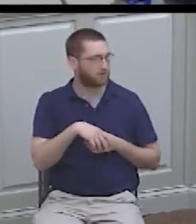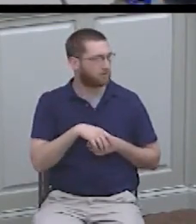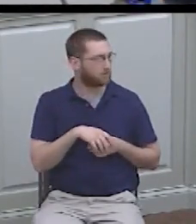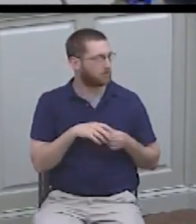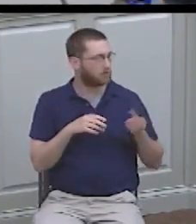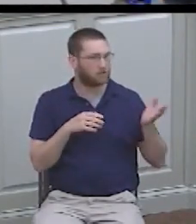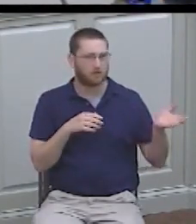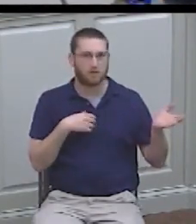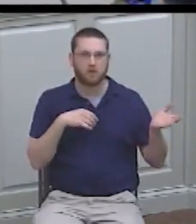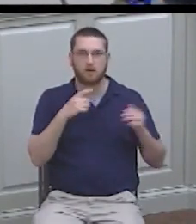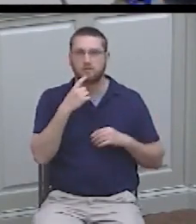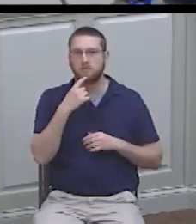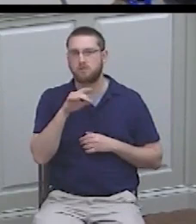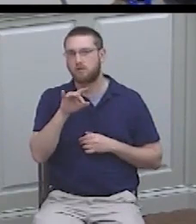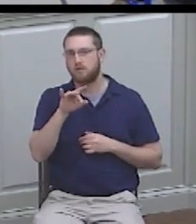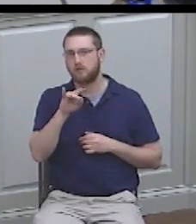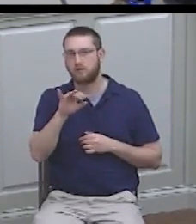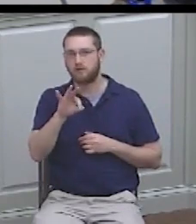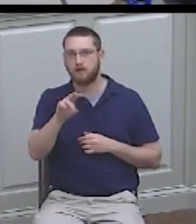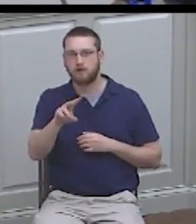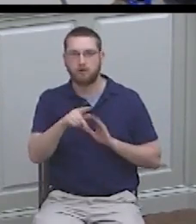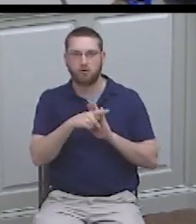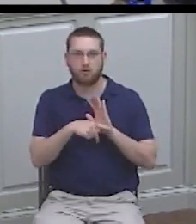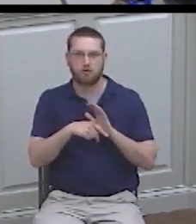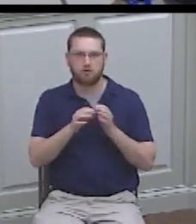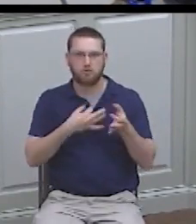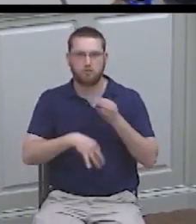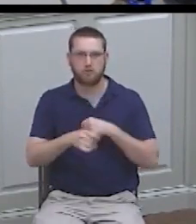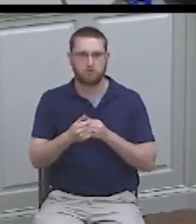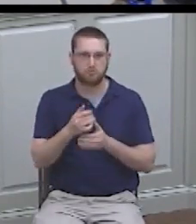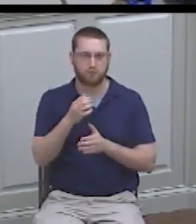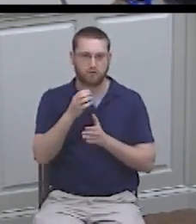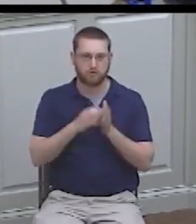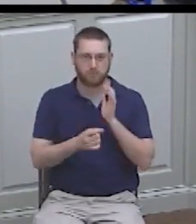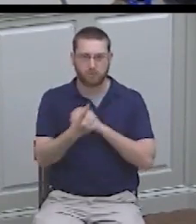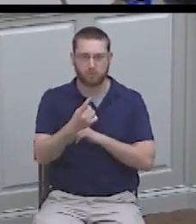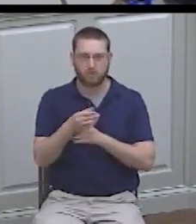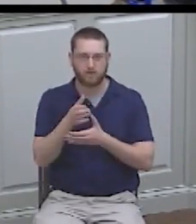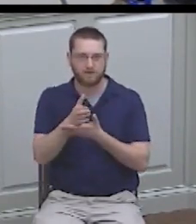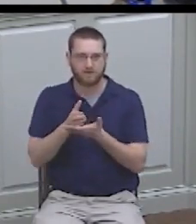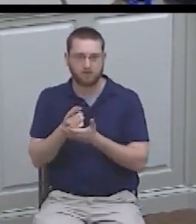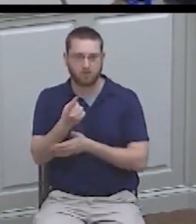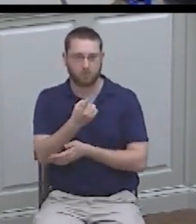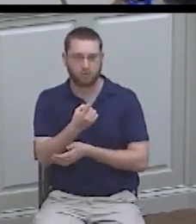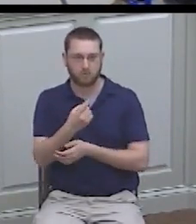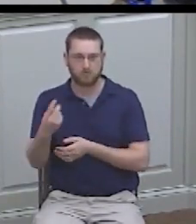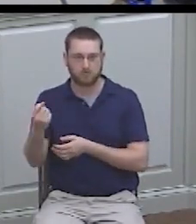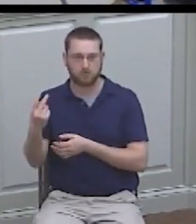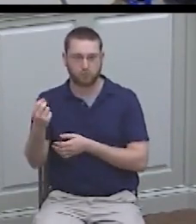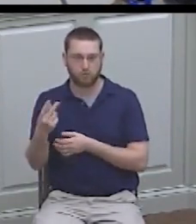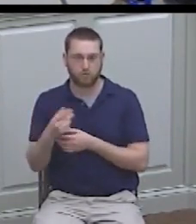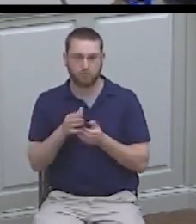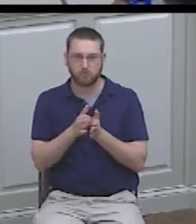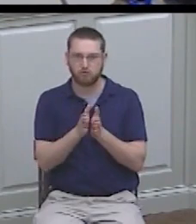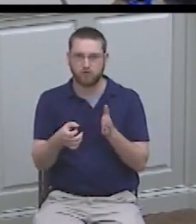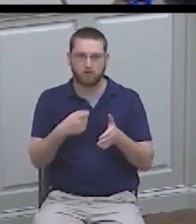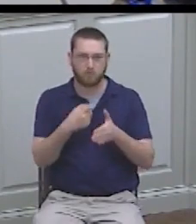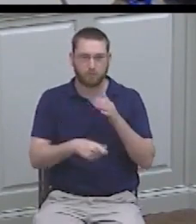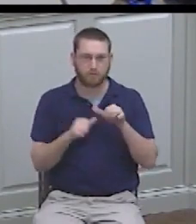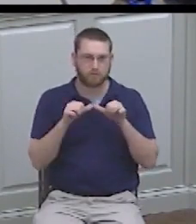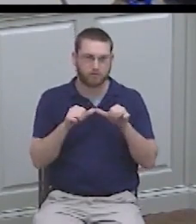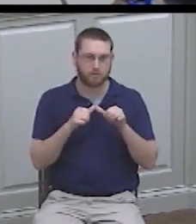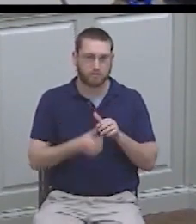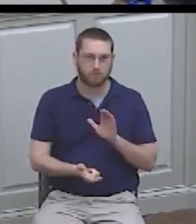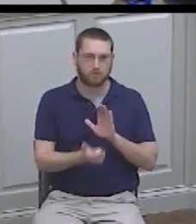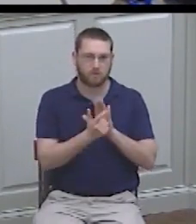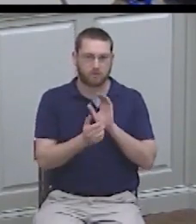This is Ordinance 1892, an ordinance replacing Chapter 1, Section 1 through 12, General Penalty Continuing Violations